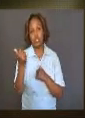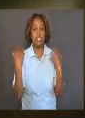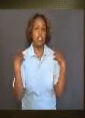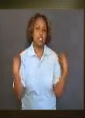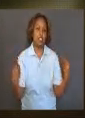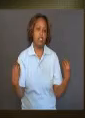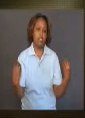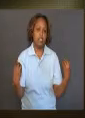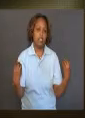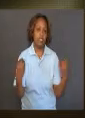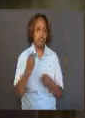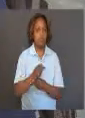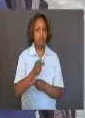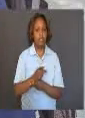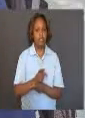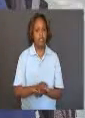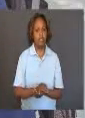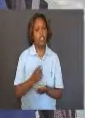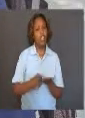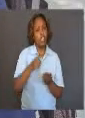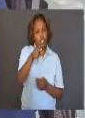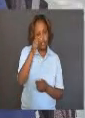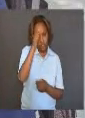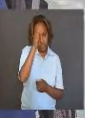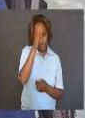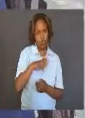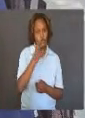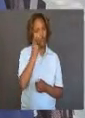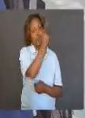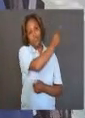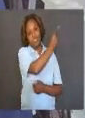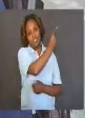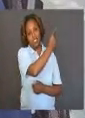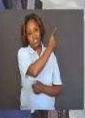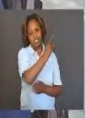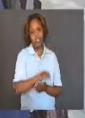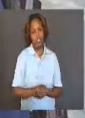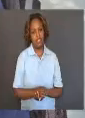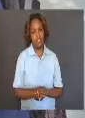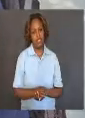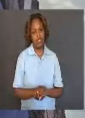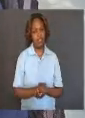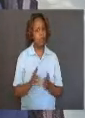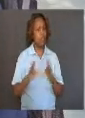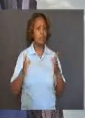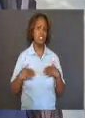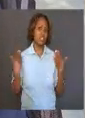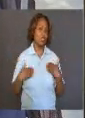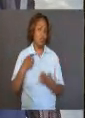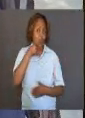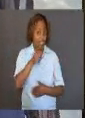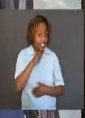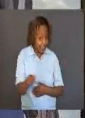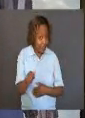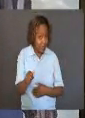people. Look at this image. That man looks very happy, does he